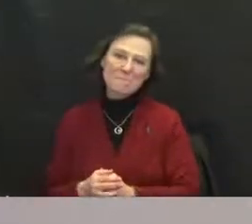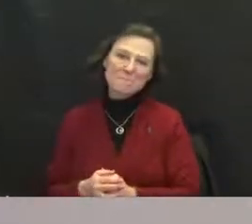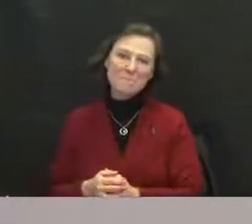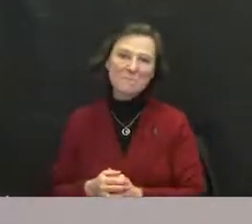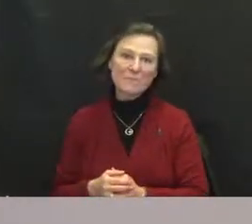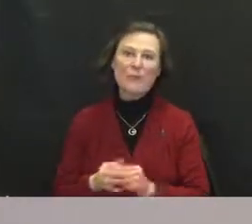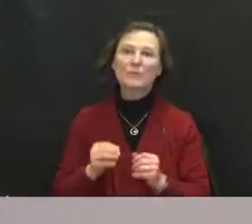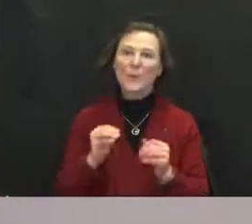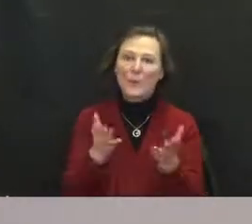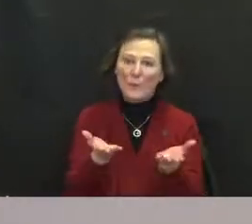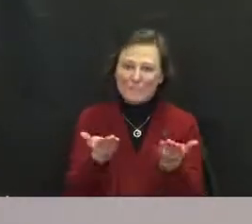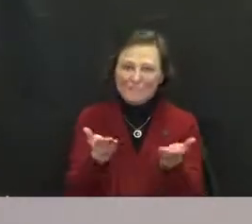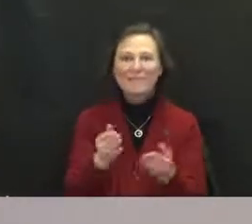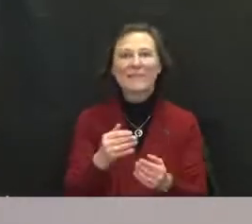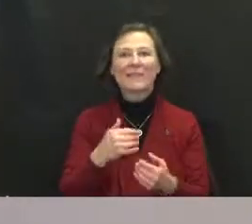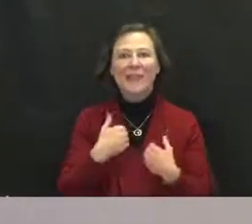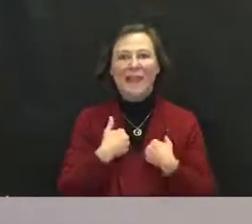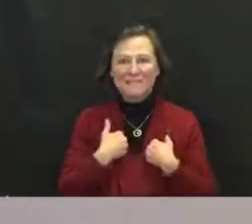So have compassion